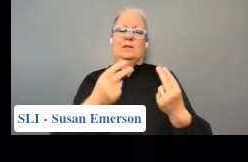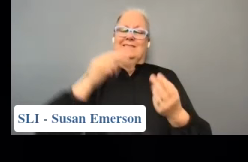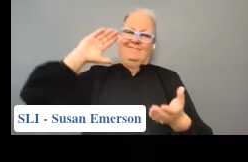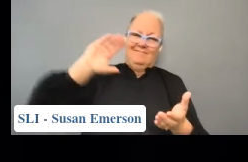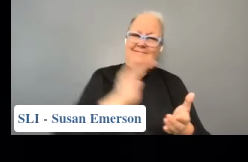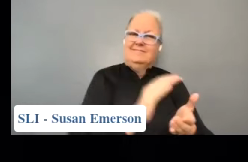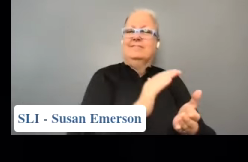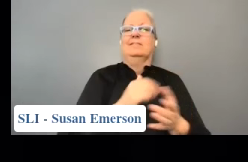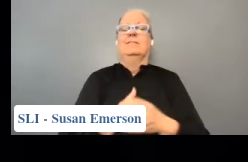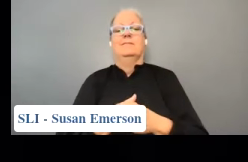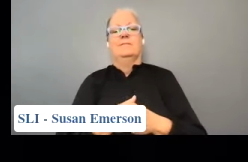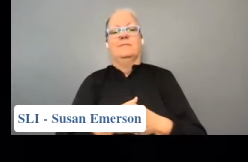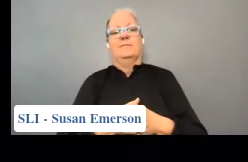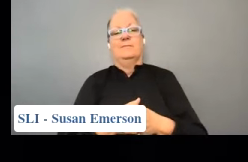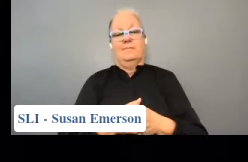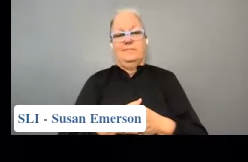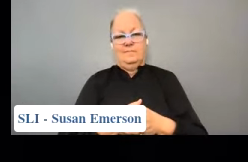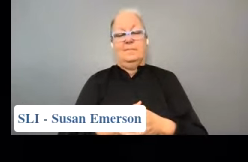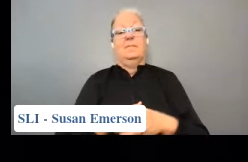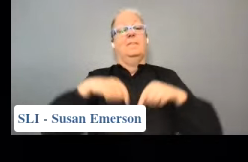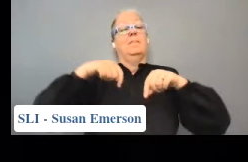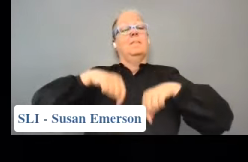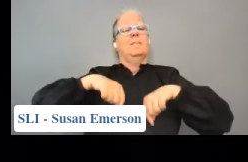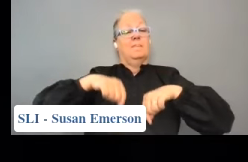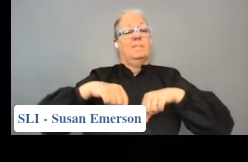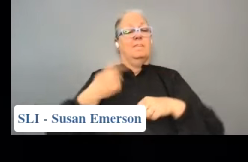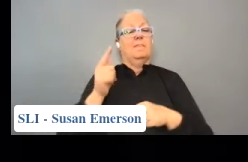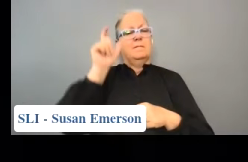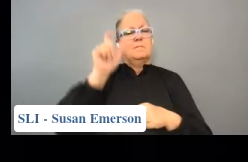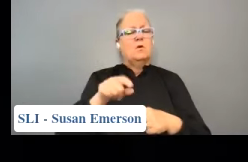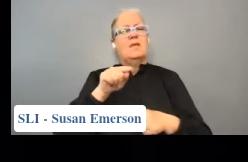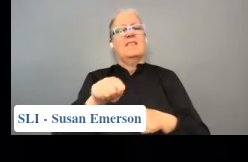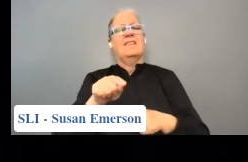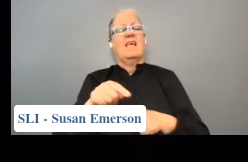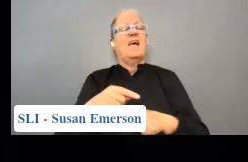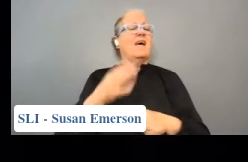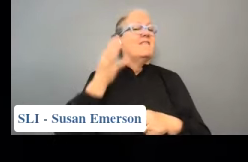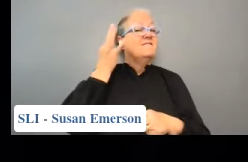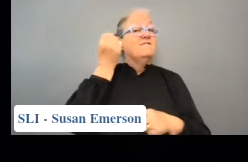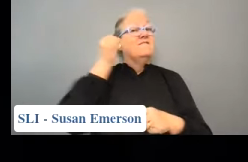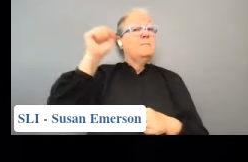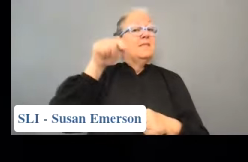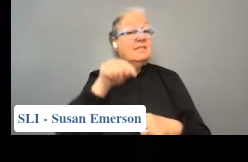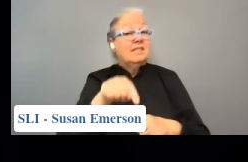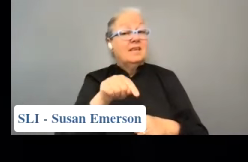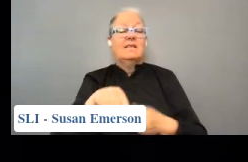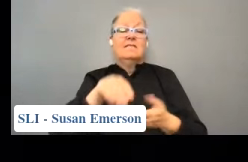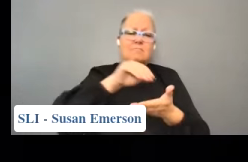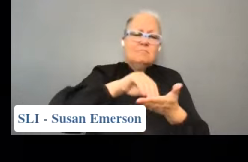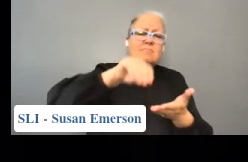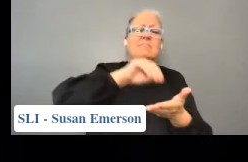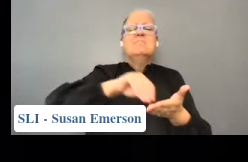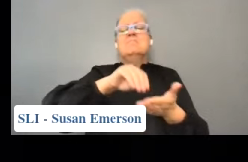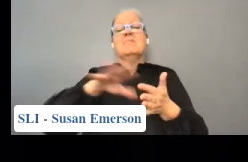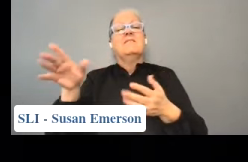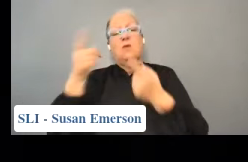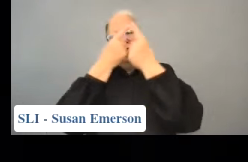Earlier this year, Anne Summers, renowned feminist writer and business school professor from the University of